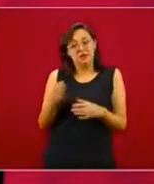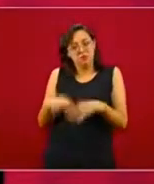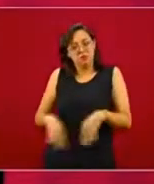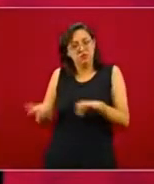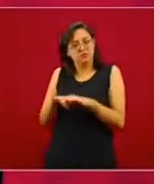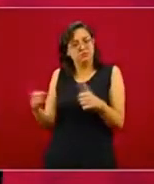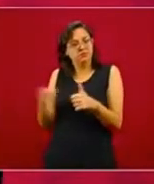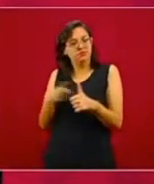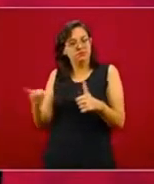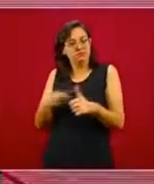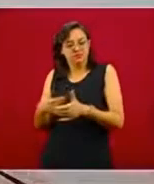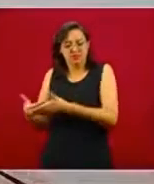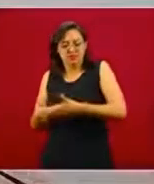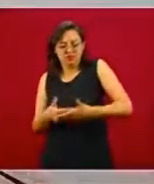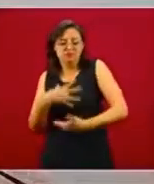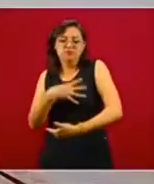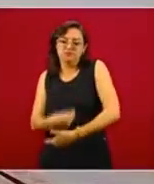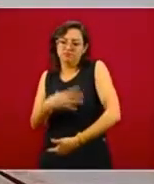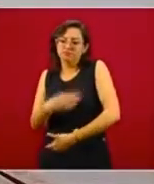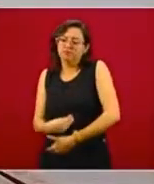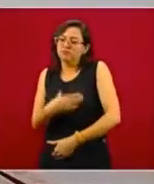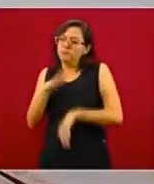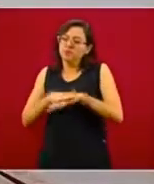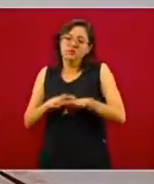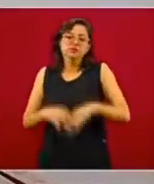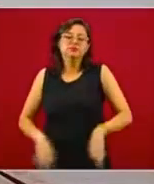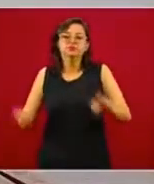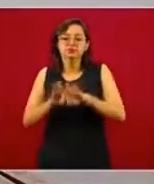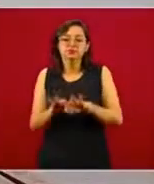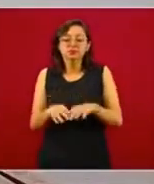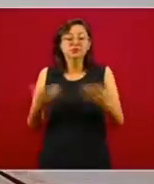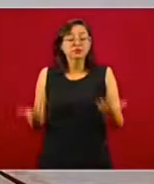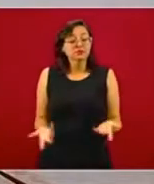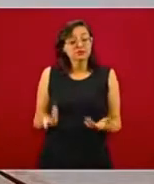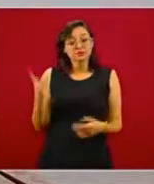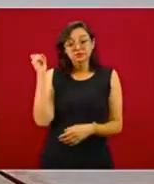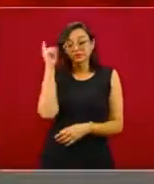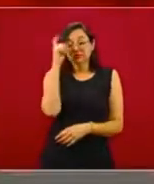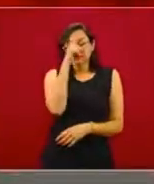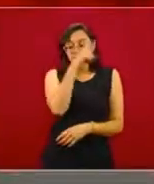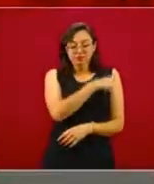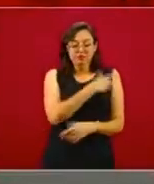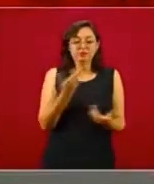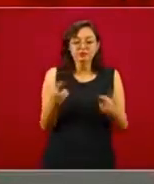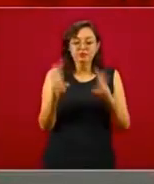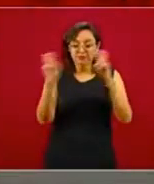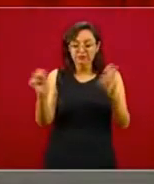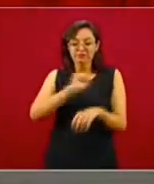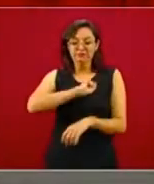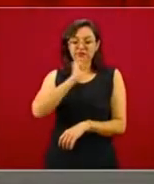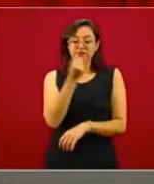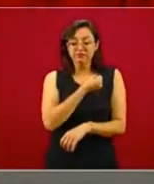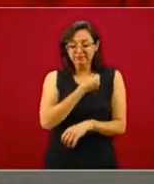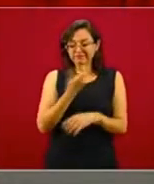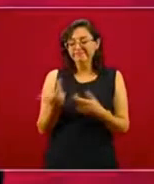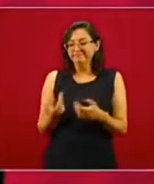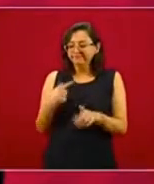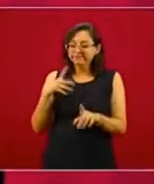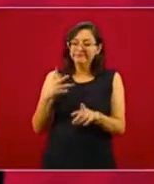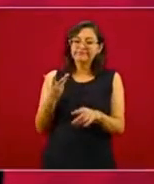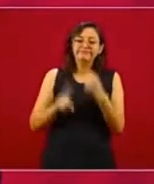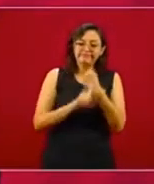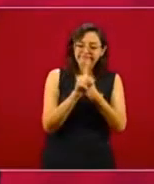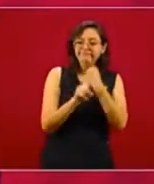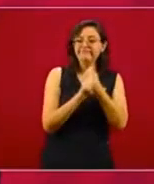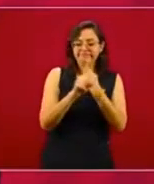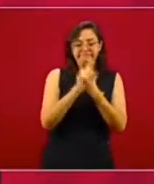those substitutes of natural milk, so we can give more boost to